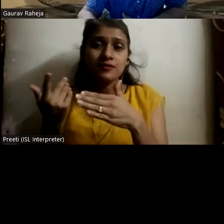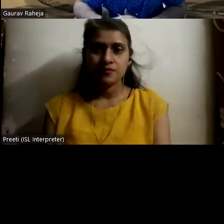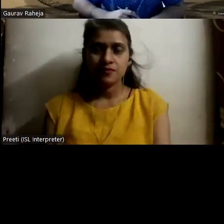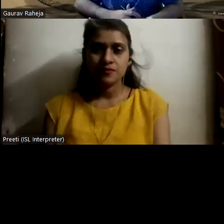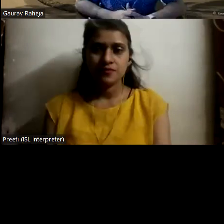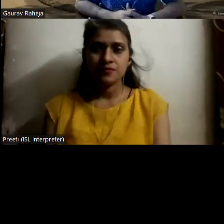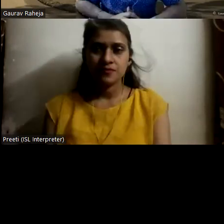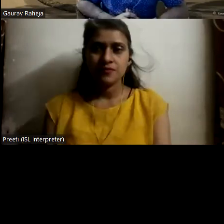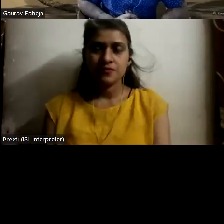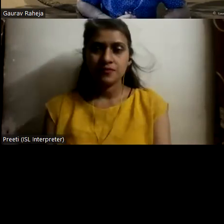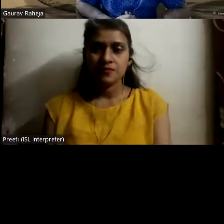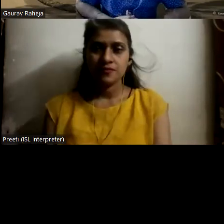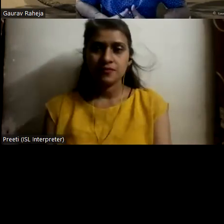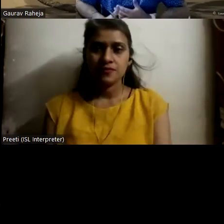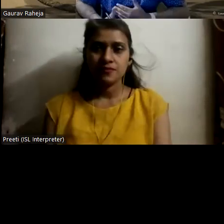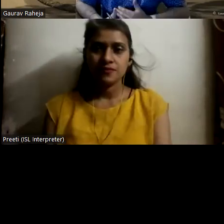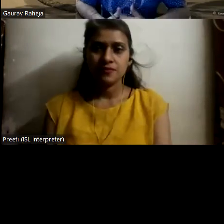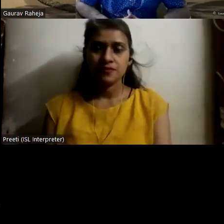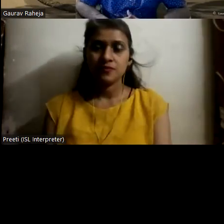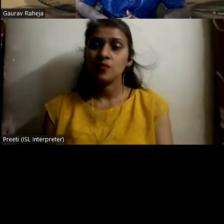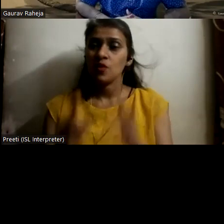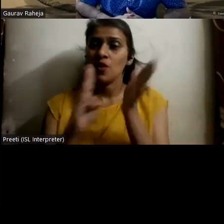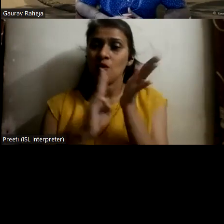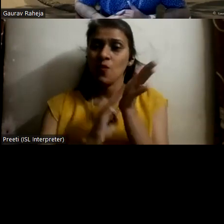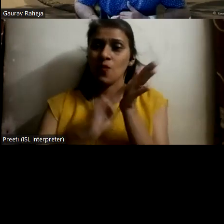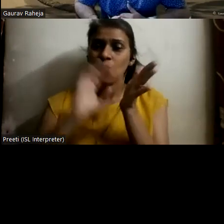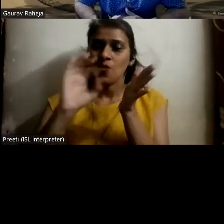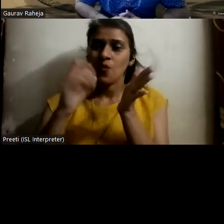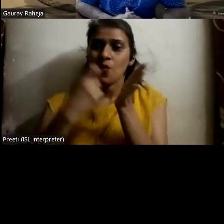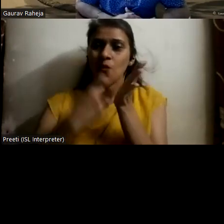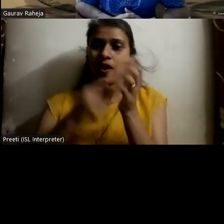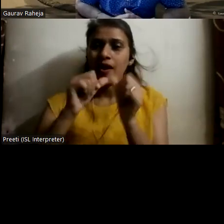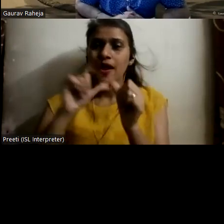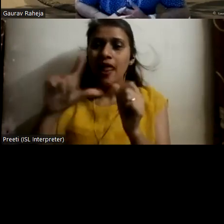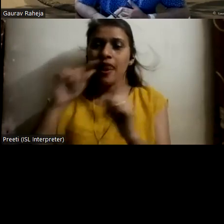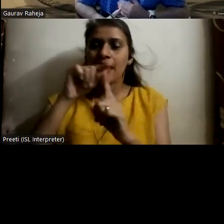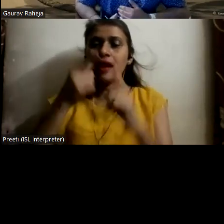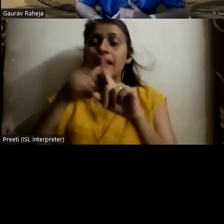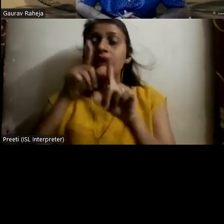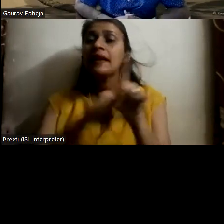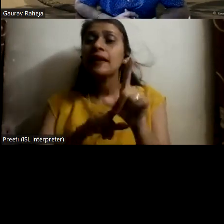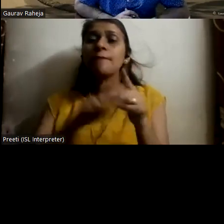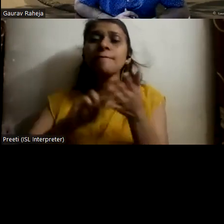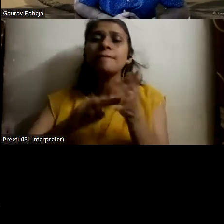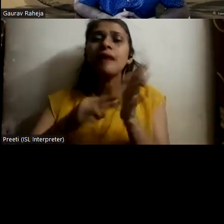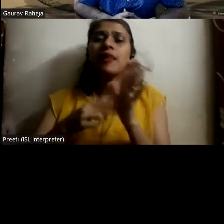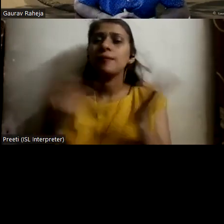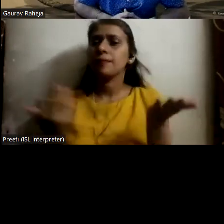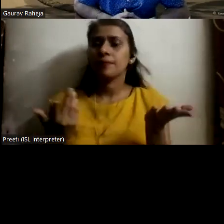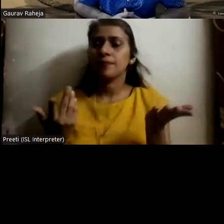Morality meaning it tells us what we should do, how we should conduct